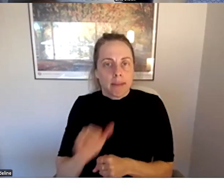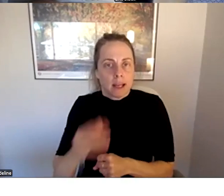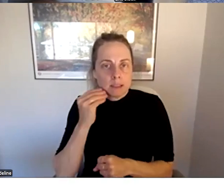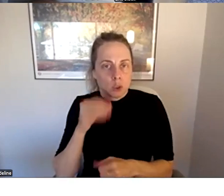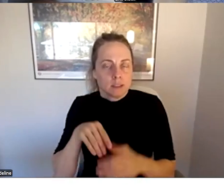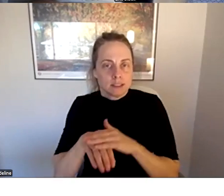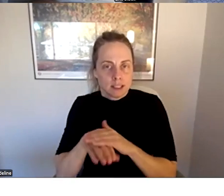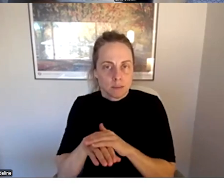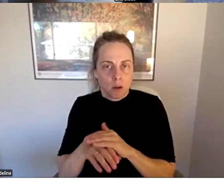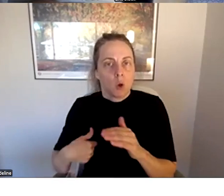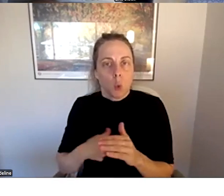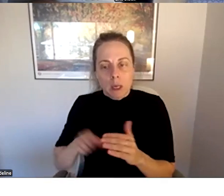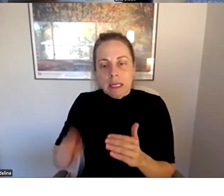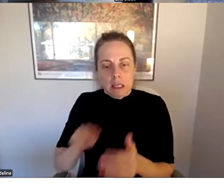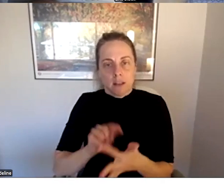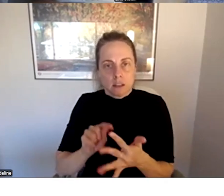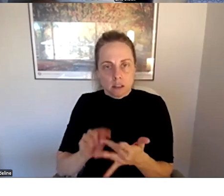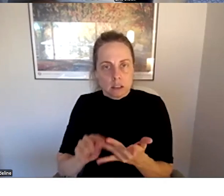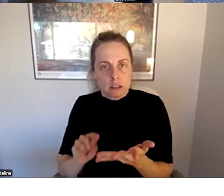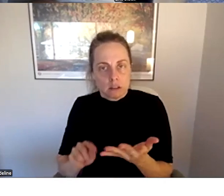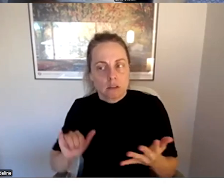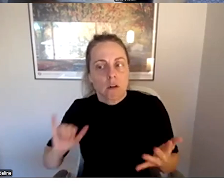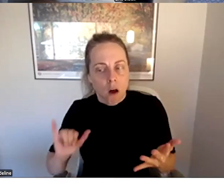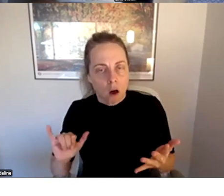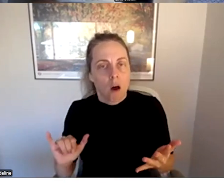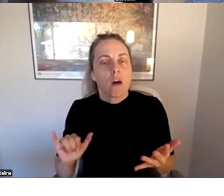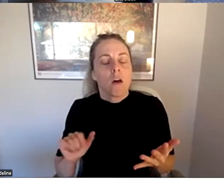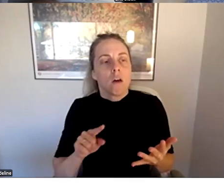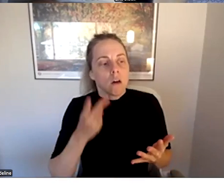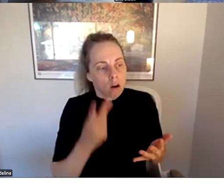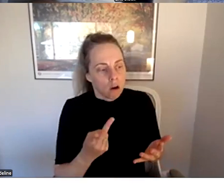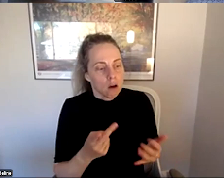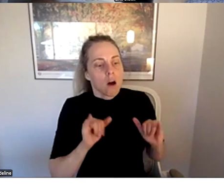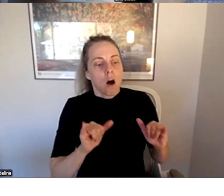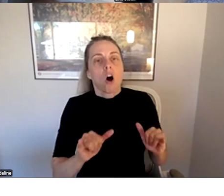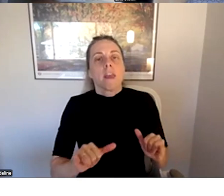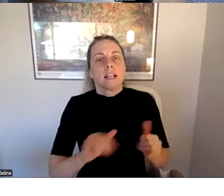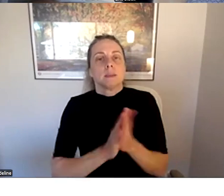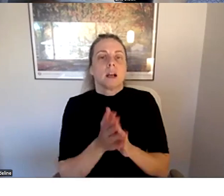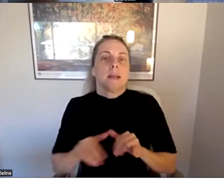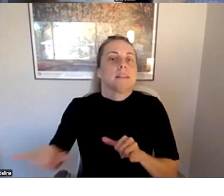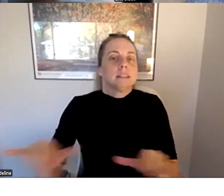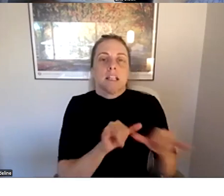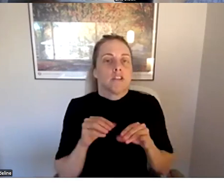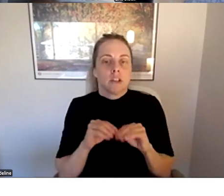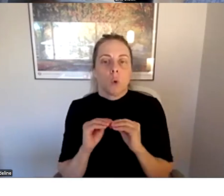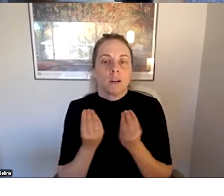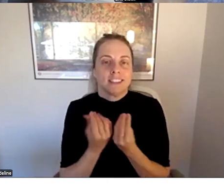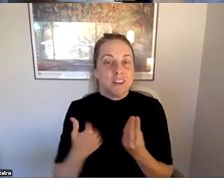accessible, and to understand that that now is on its way to becoming a standard in the organization. We're not there